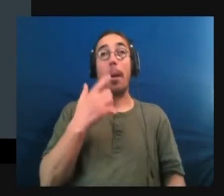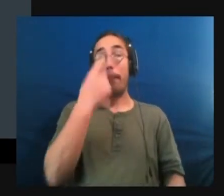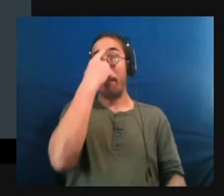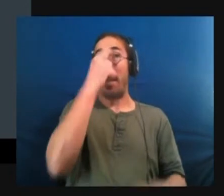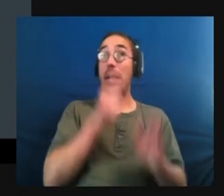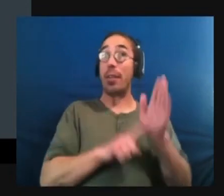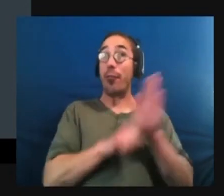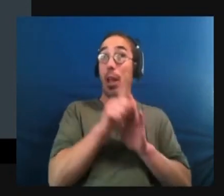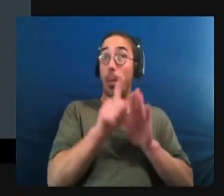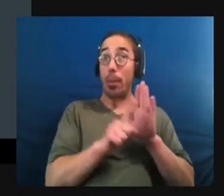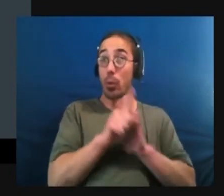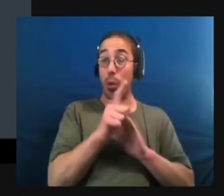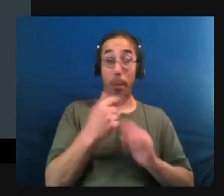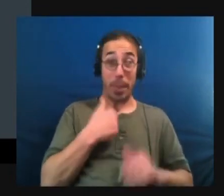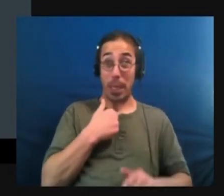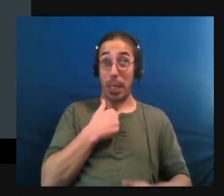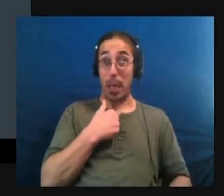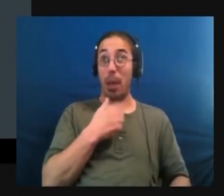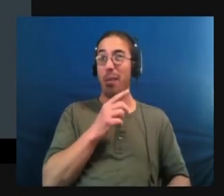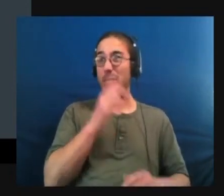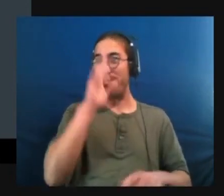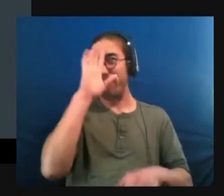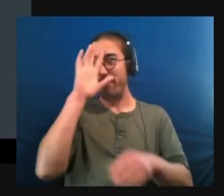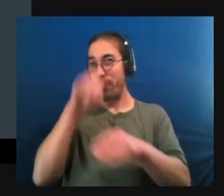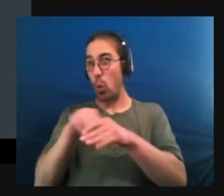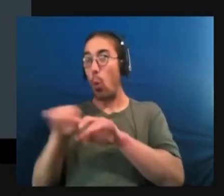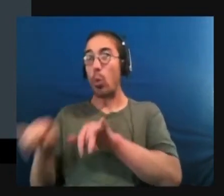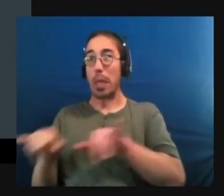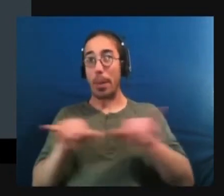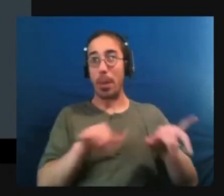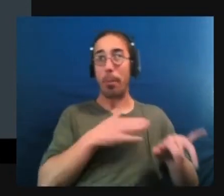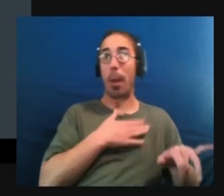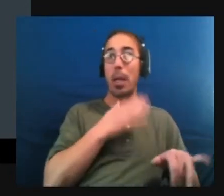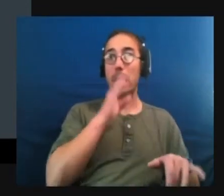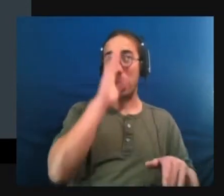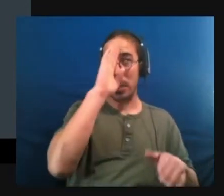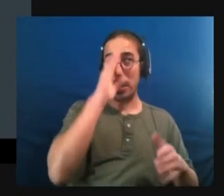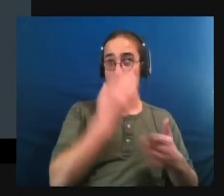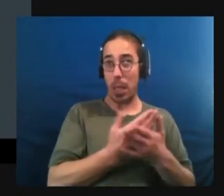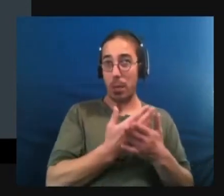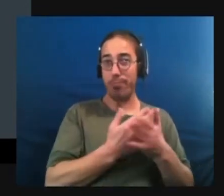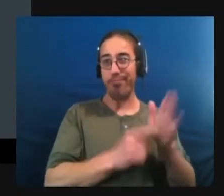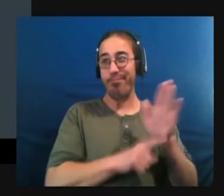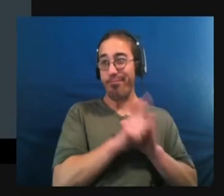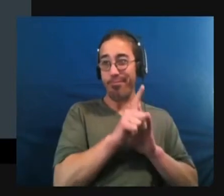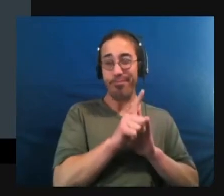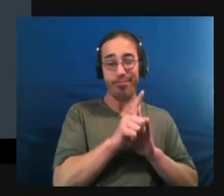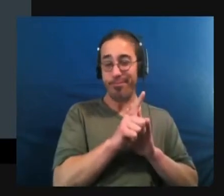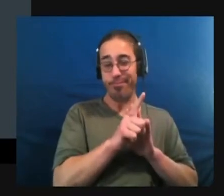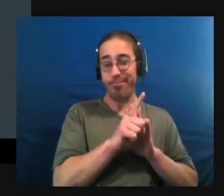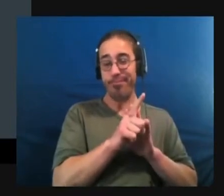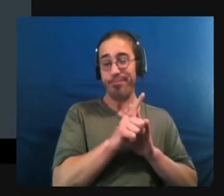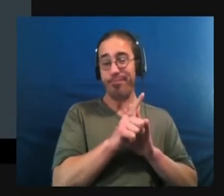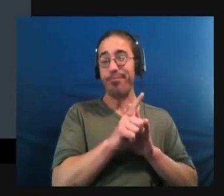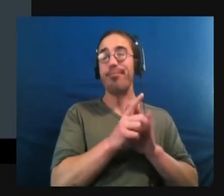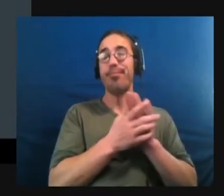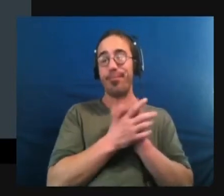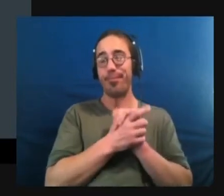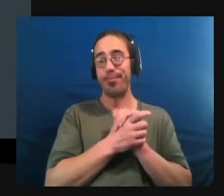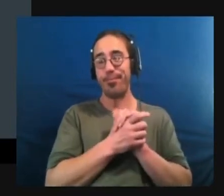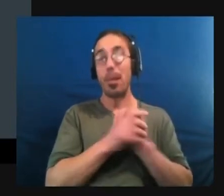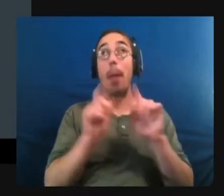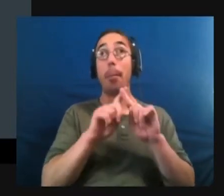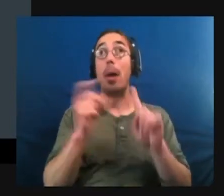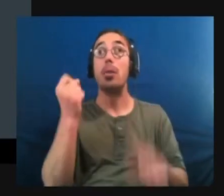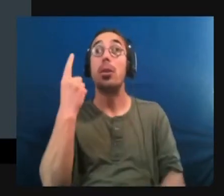as an autistic parent or my child's development as an autistic person. However,